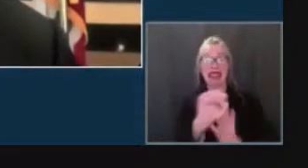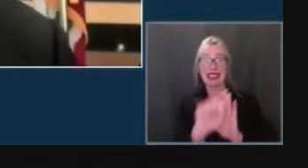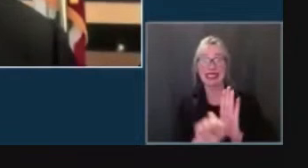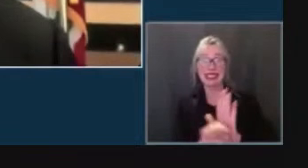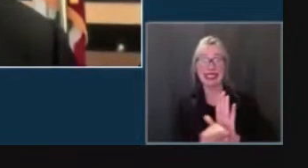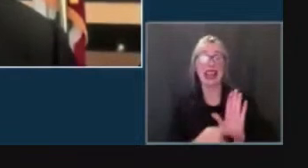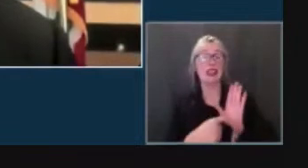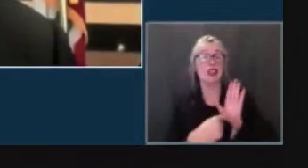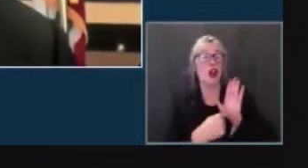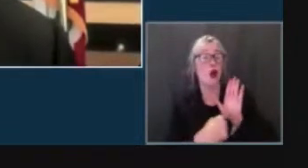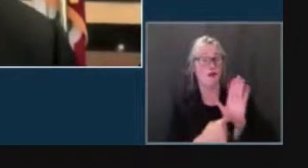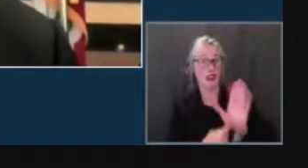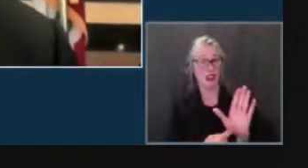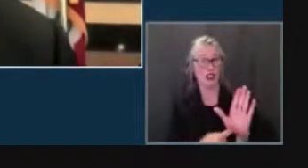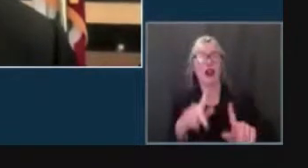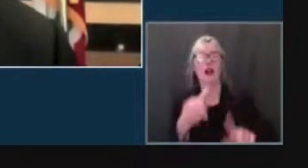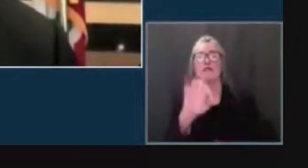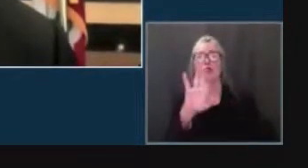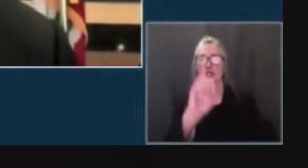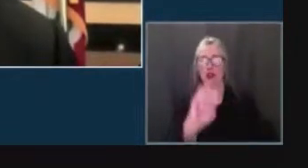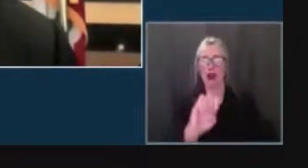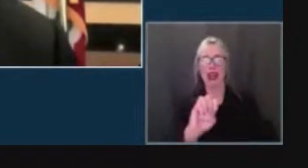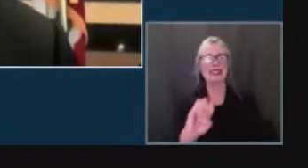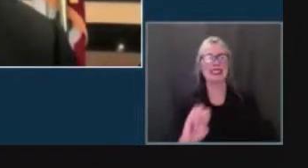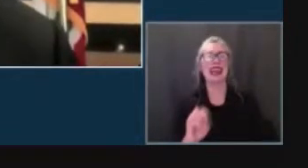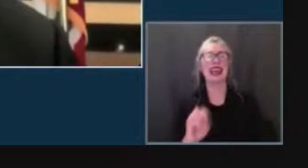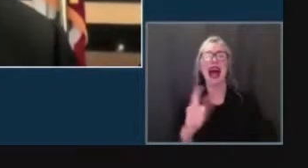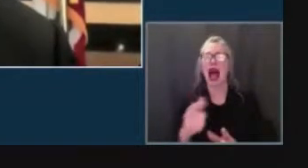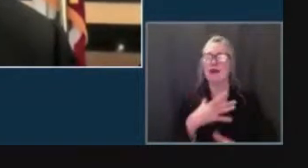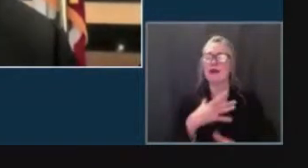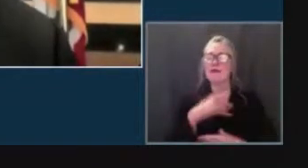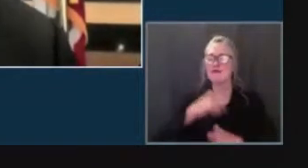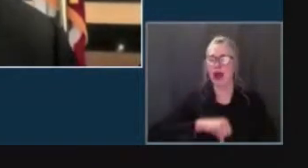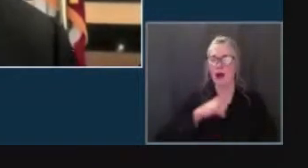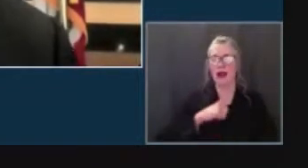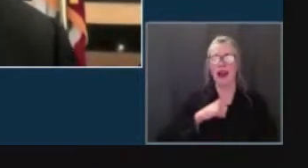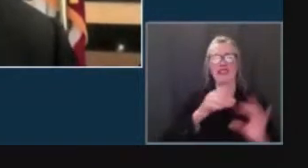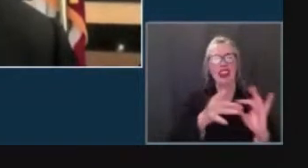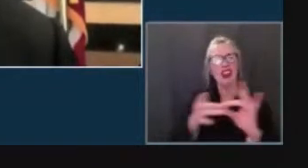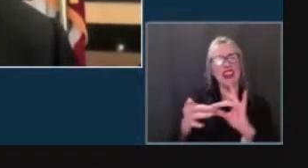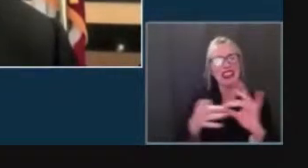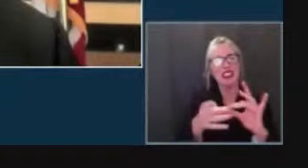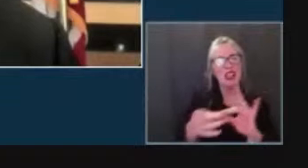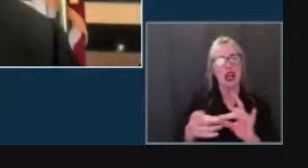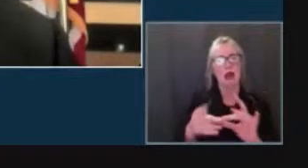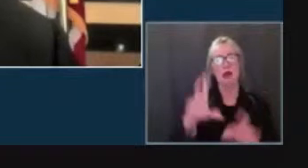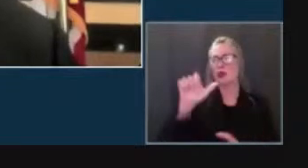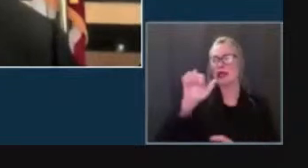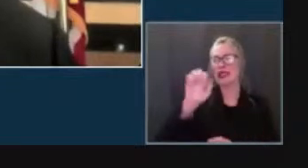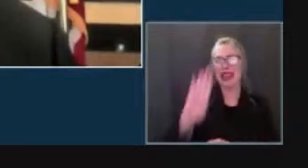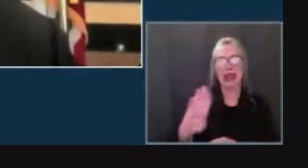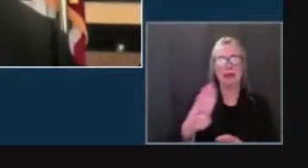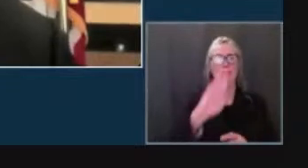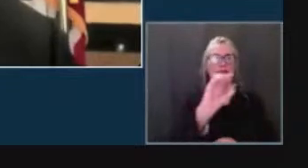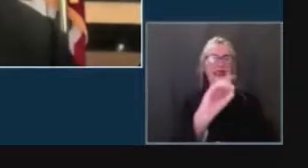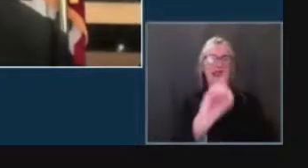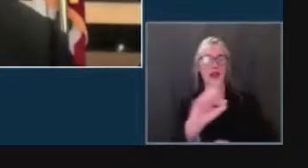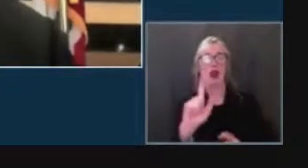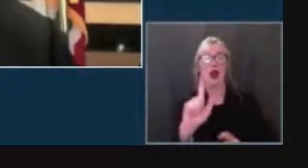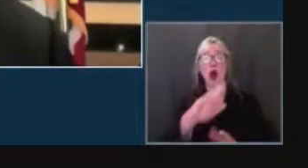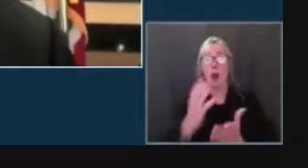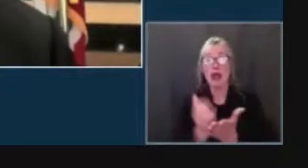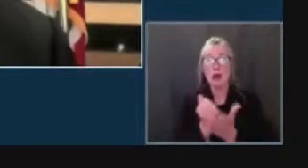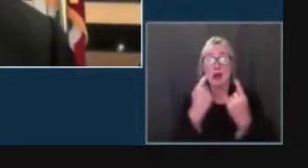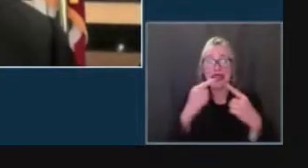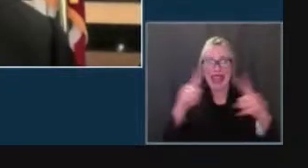I'm proud of the long and storied connection between labor and the Democratic Party. The gains won by the party at the national, state, and local